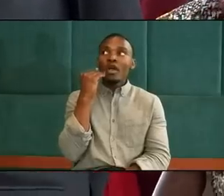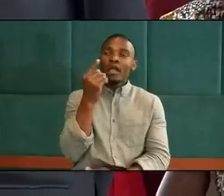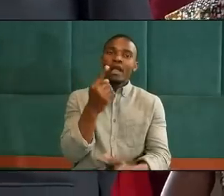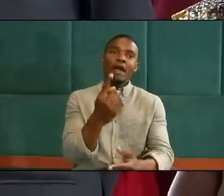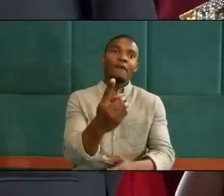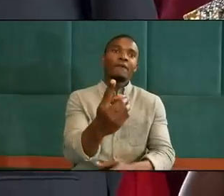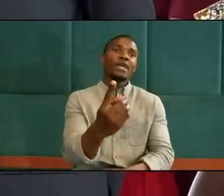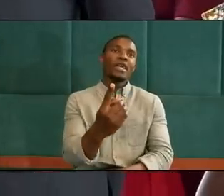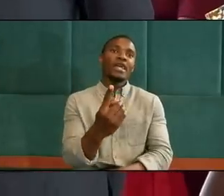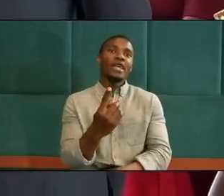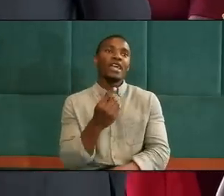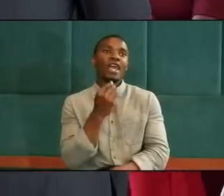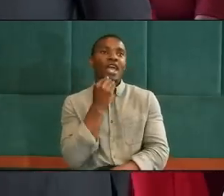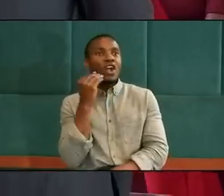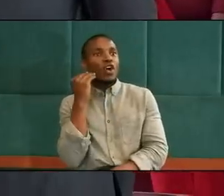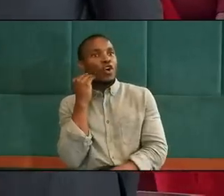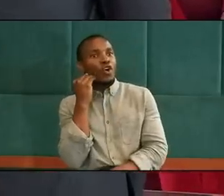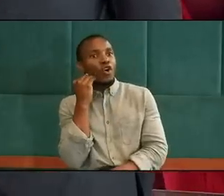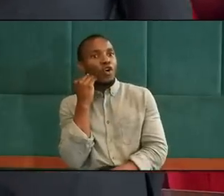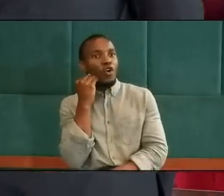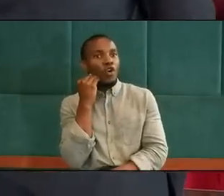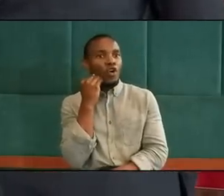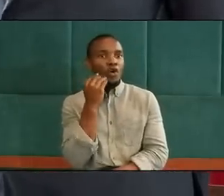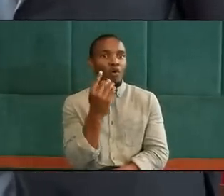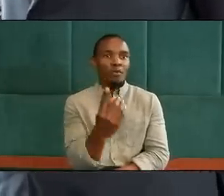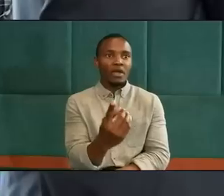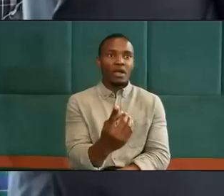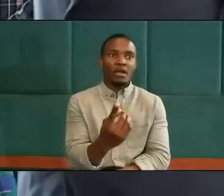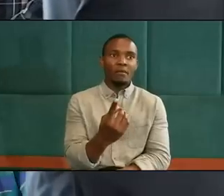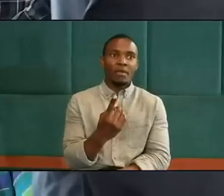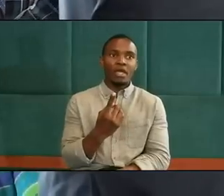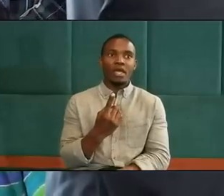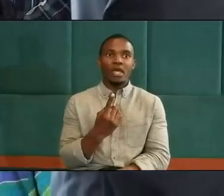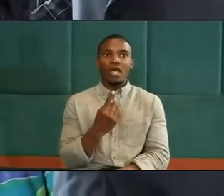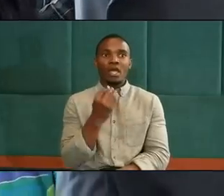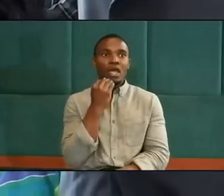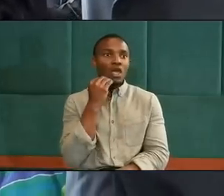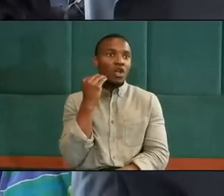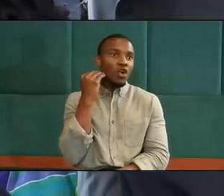bring your children along. We're going home, Jesus. From time to time,